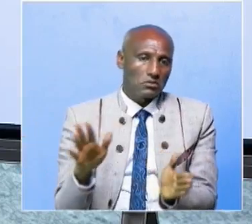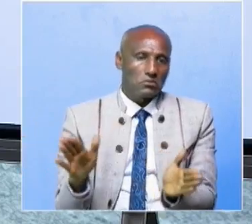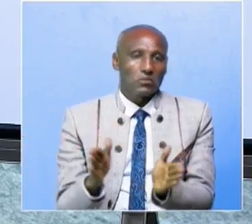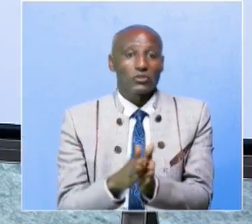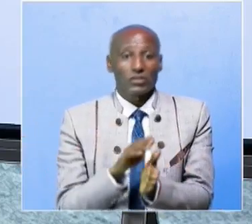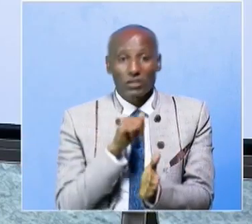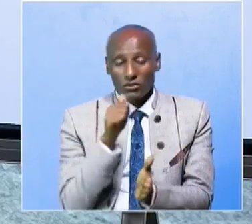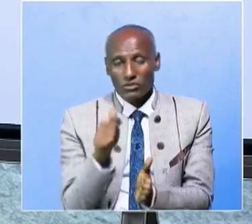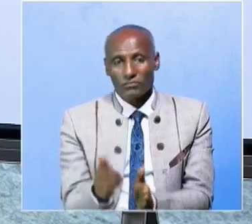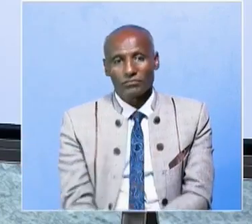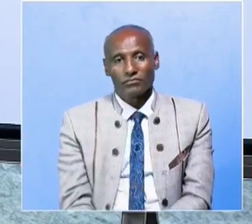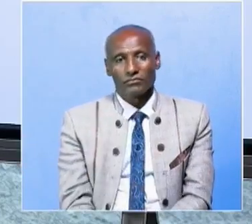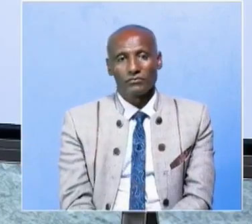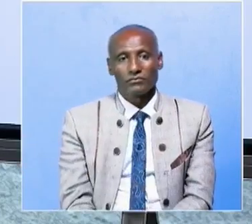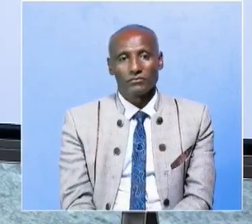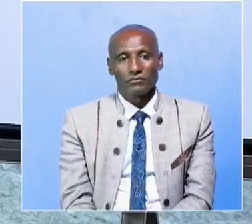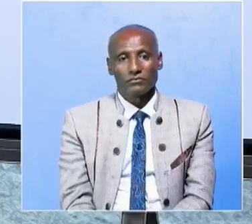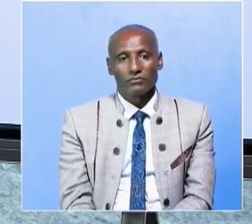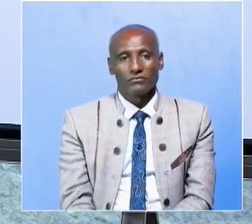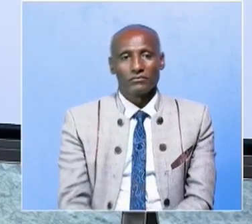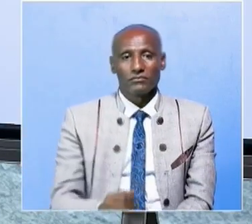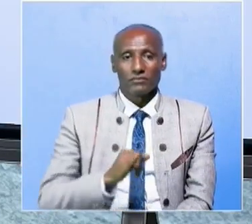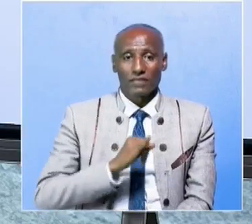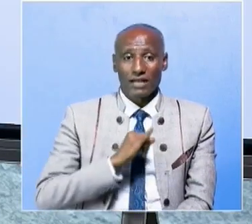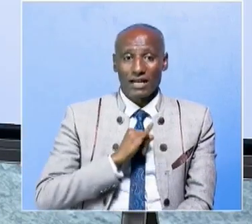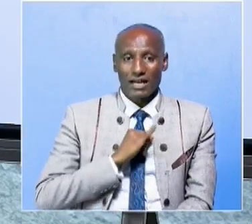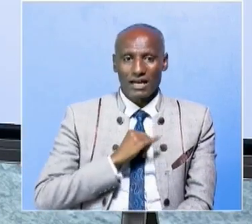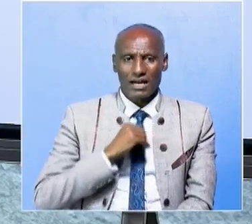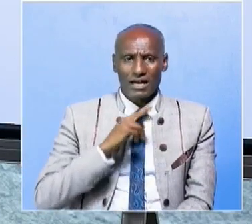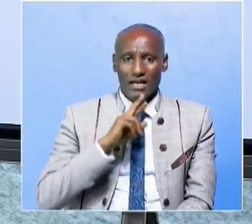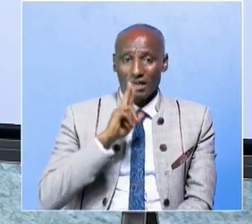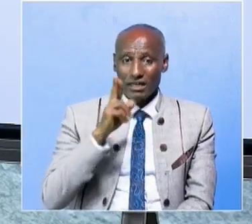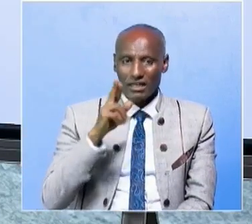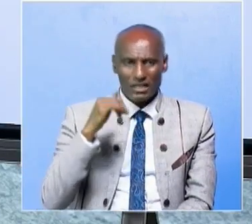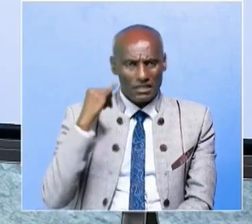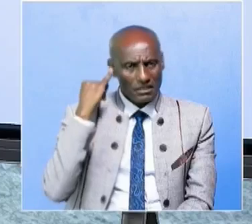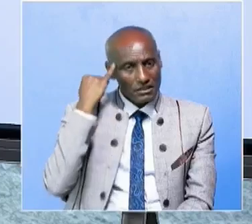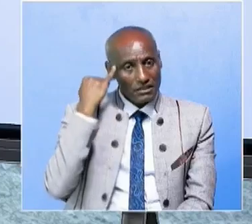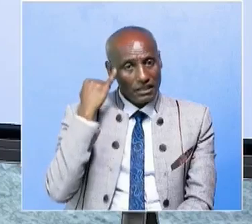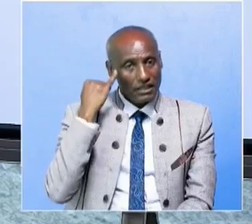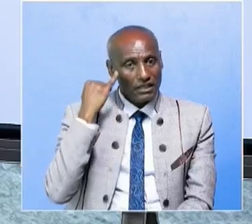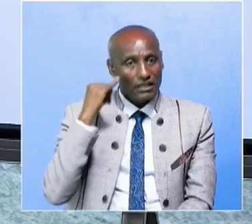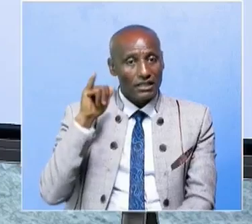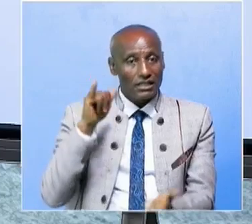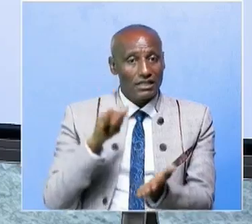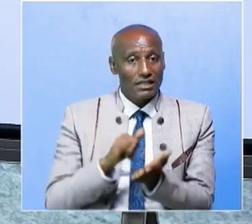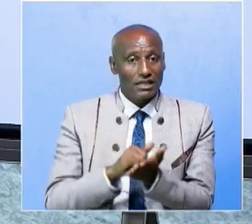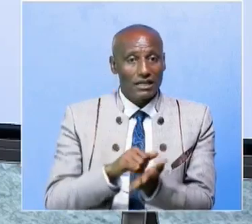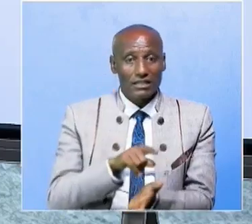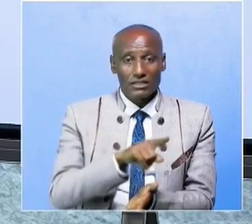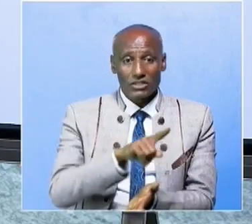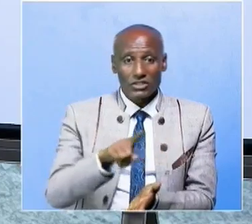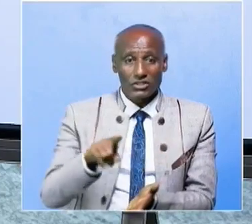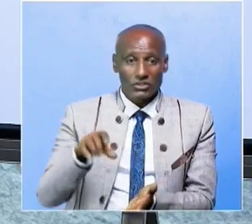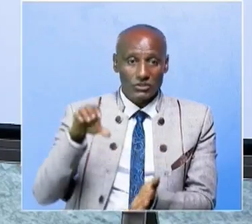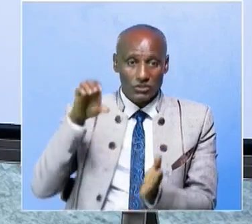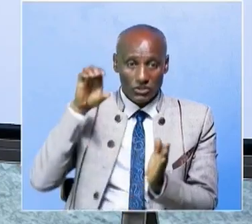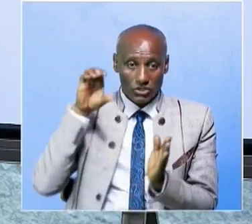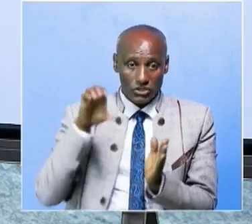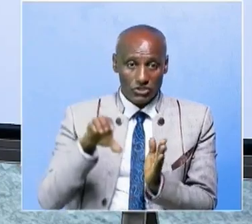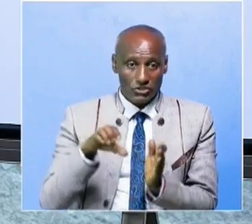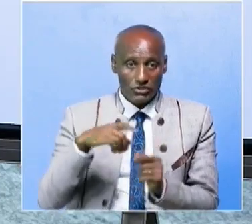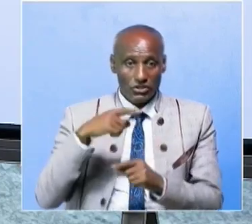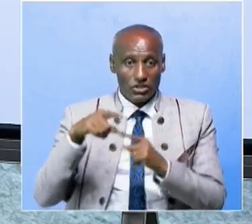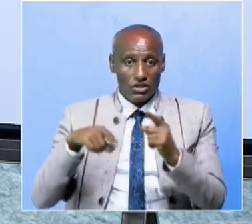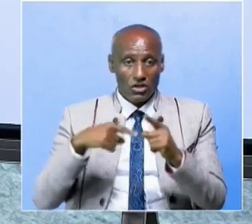give you this advice. I really think you should go see a doctor. If you're sick, you should go see a